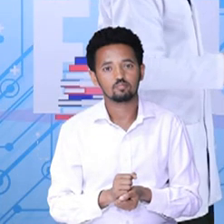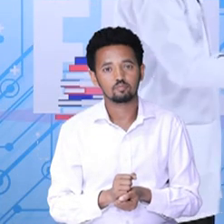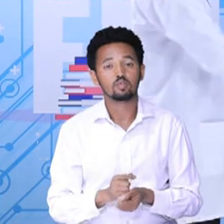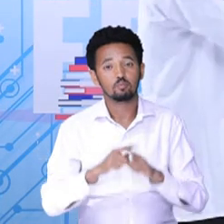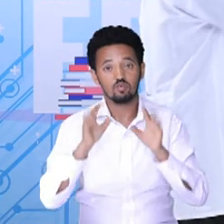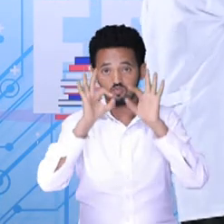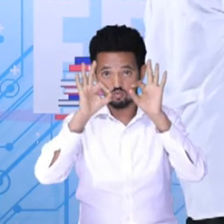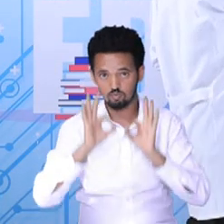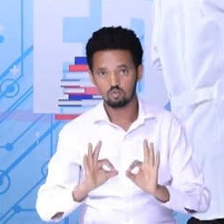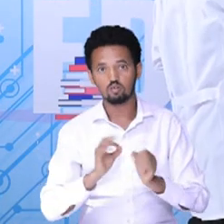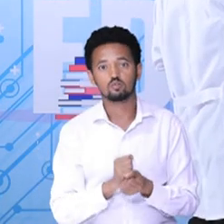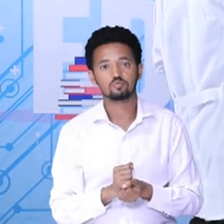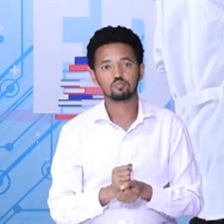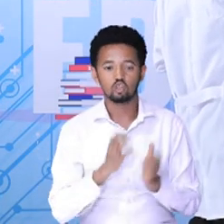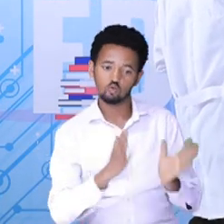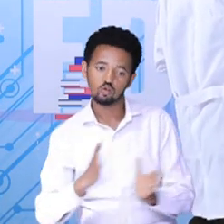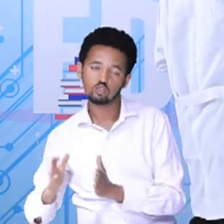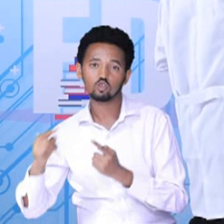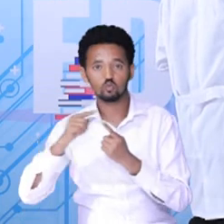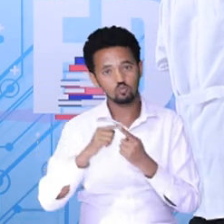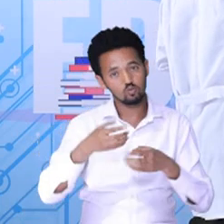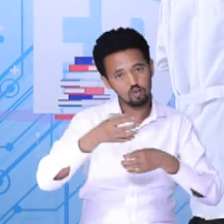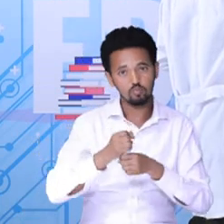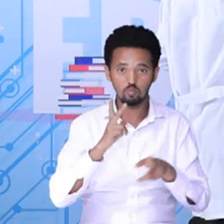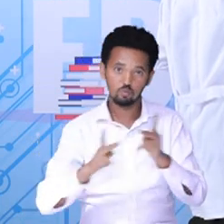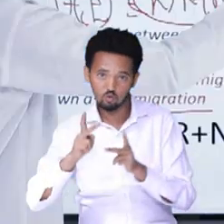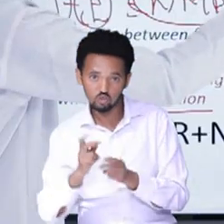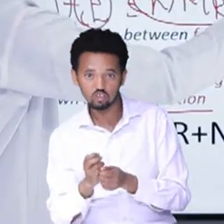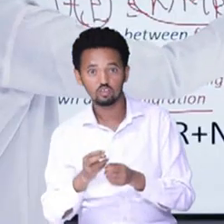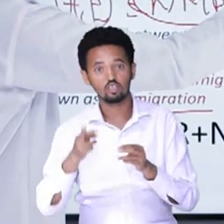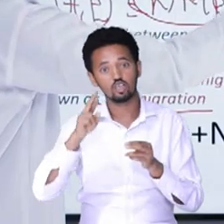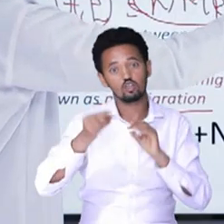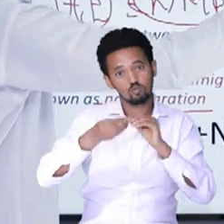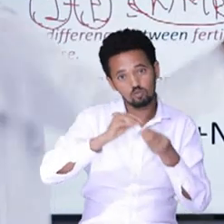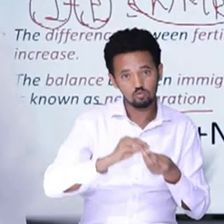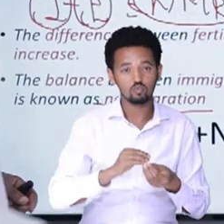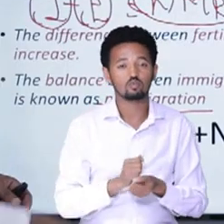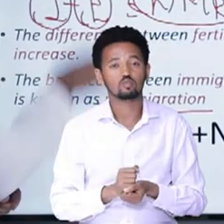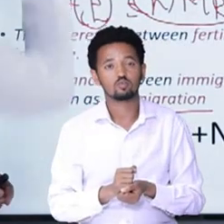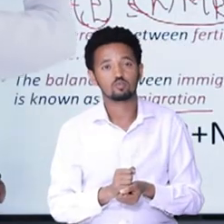By a formula, in order to see the amount of population growth rate,